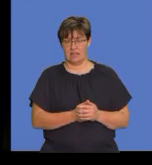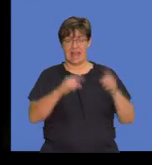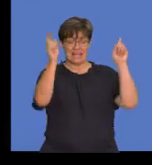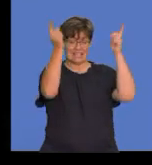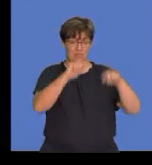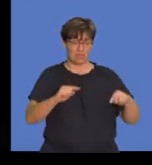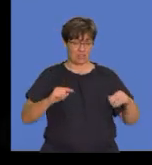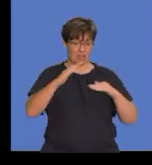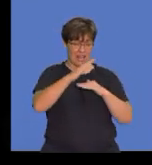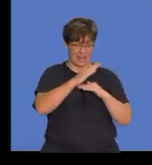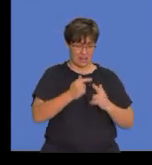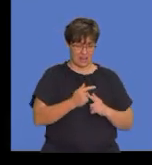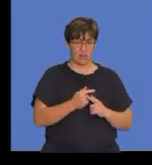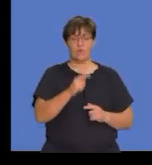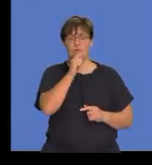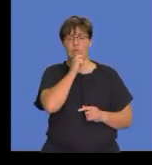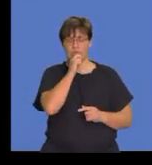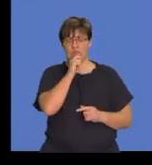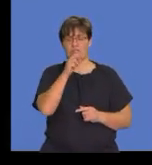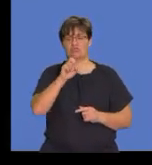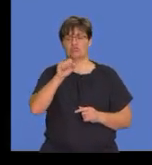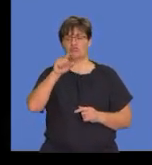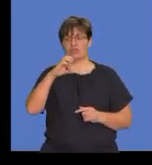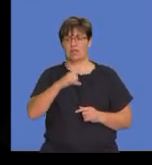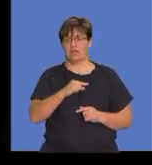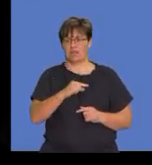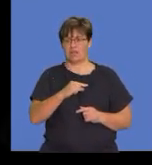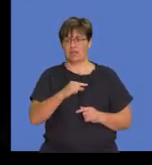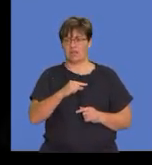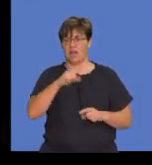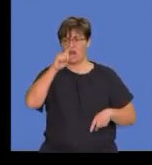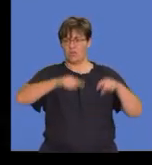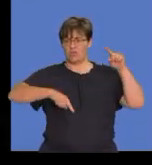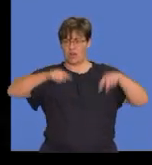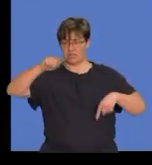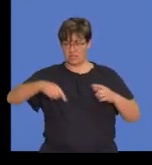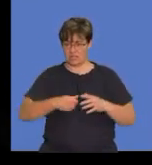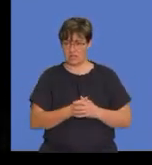Again, with a special angle, you use one of the trig